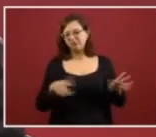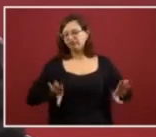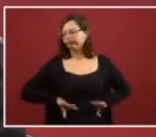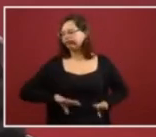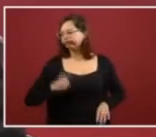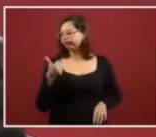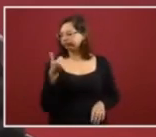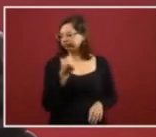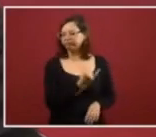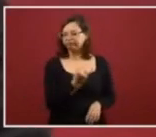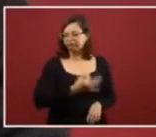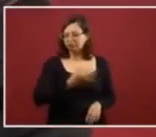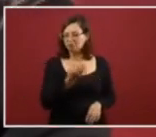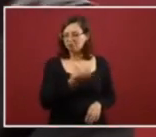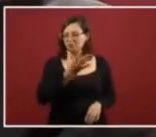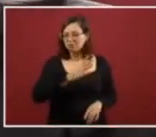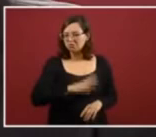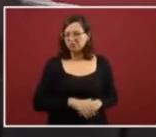Pero,